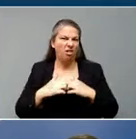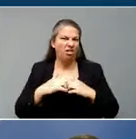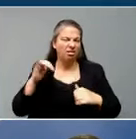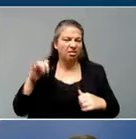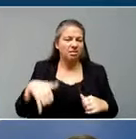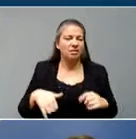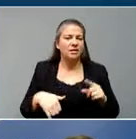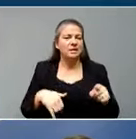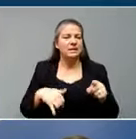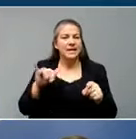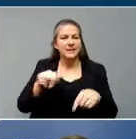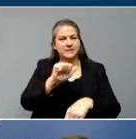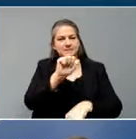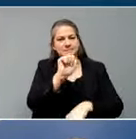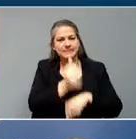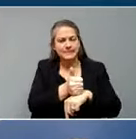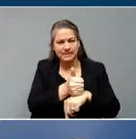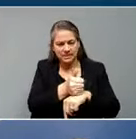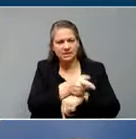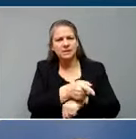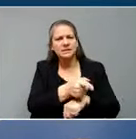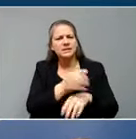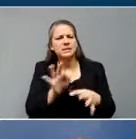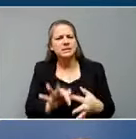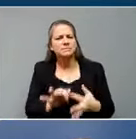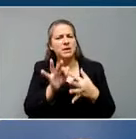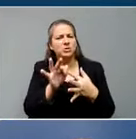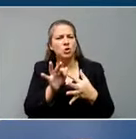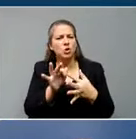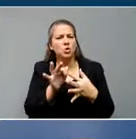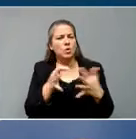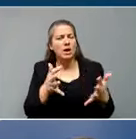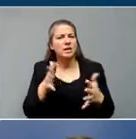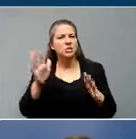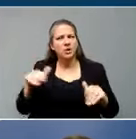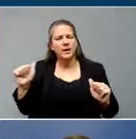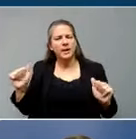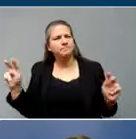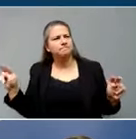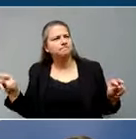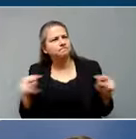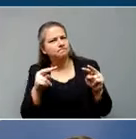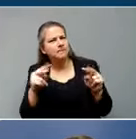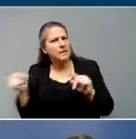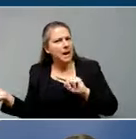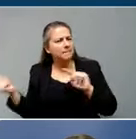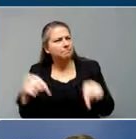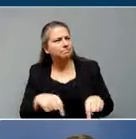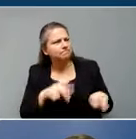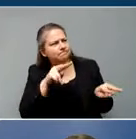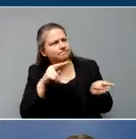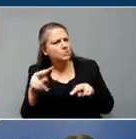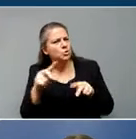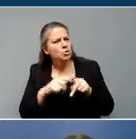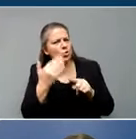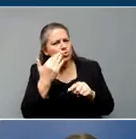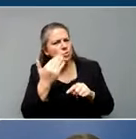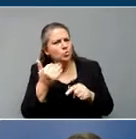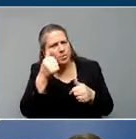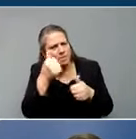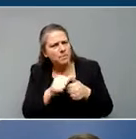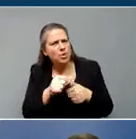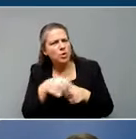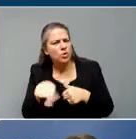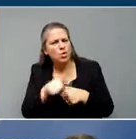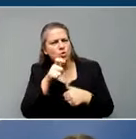special place where people can bring their kids to remember those we've lost, to remember the very best